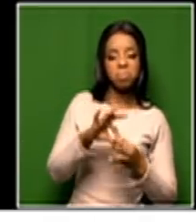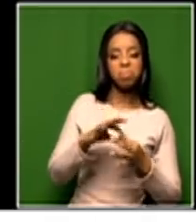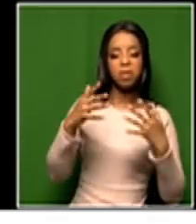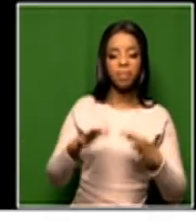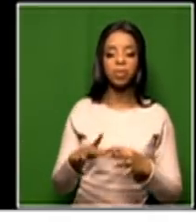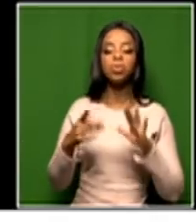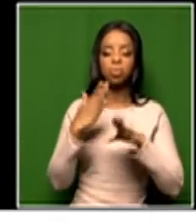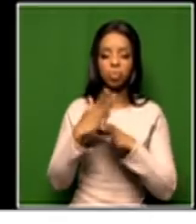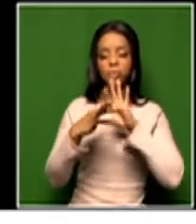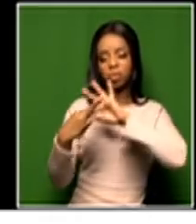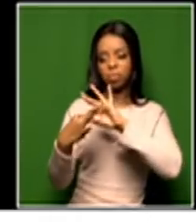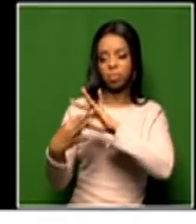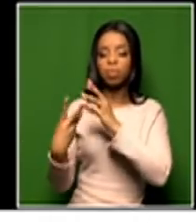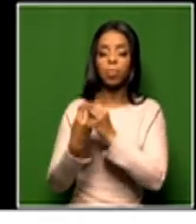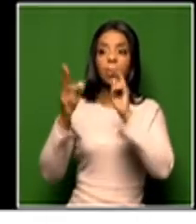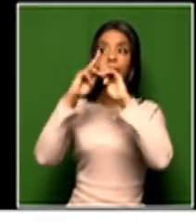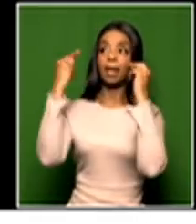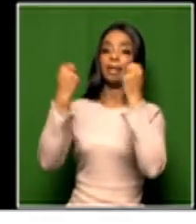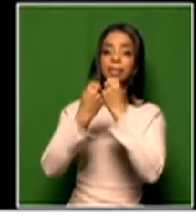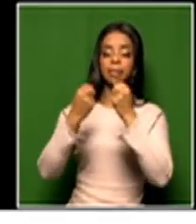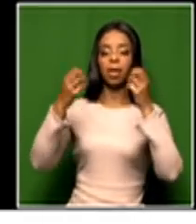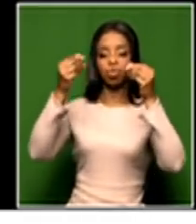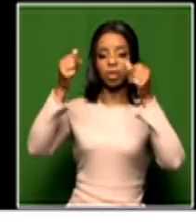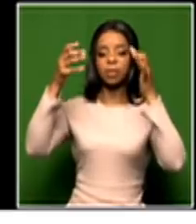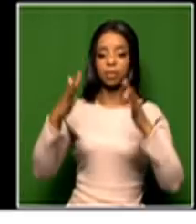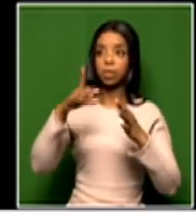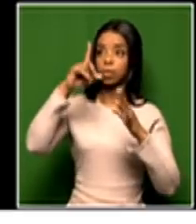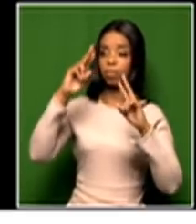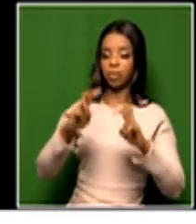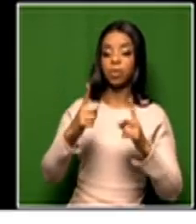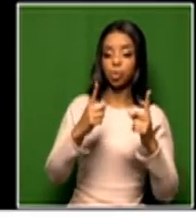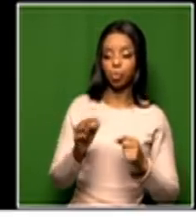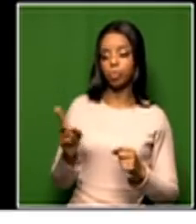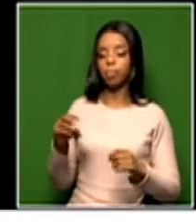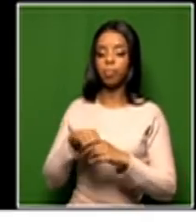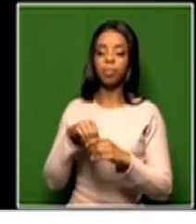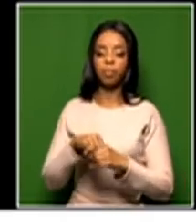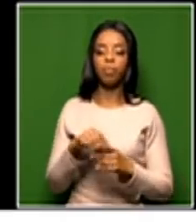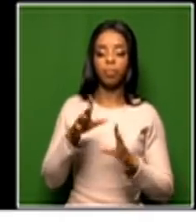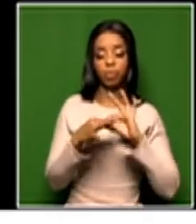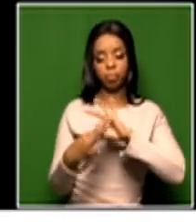National Treasury investigation that we have directed must happen. Having said that, it does not